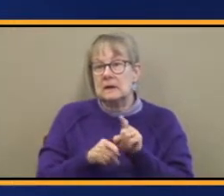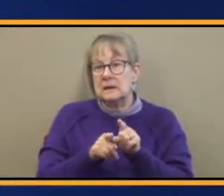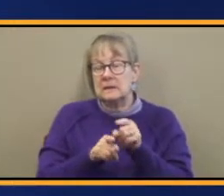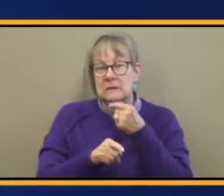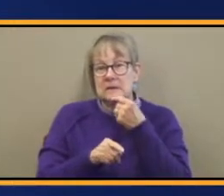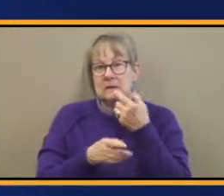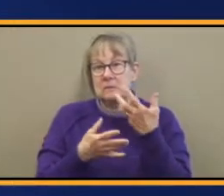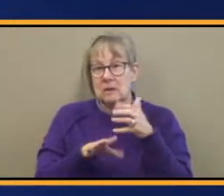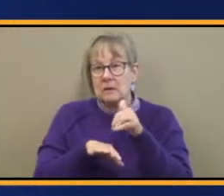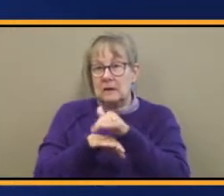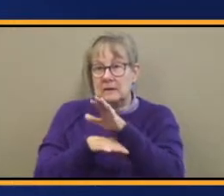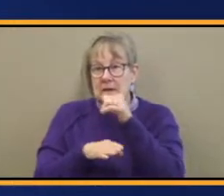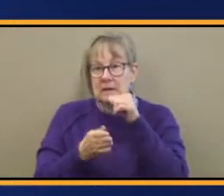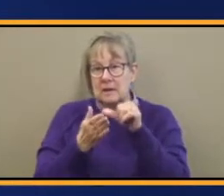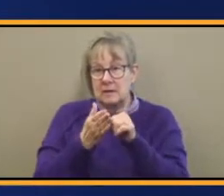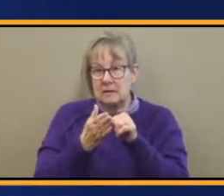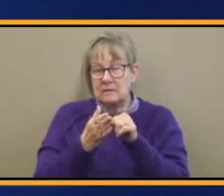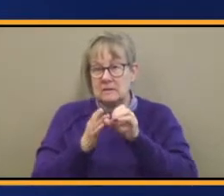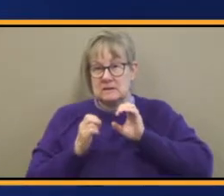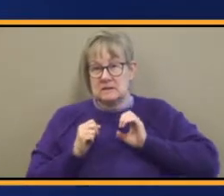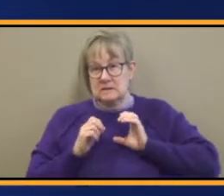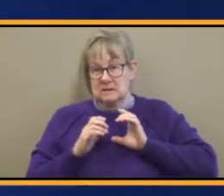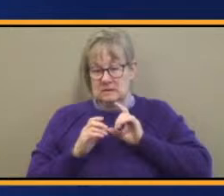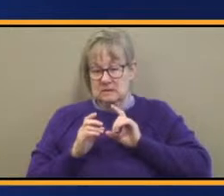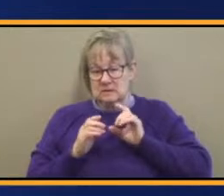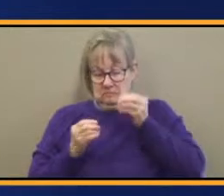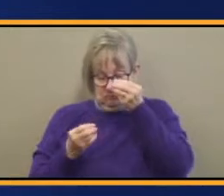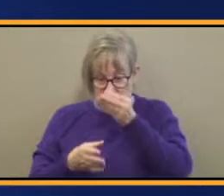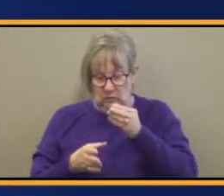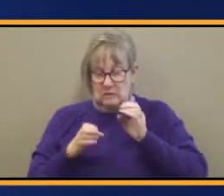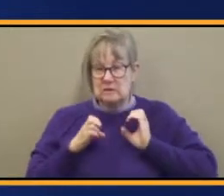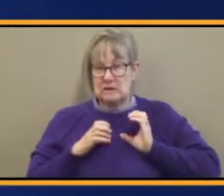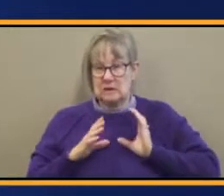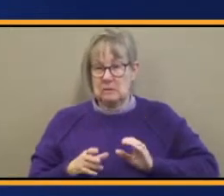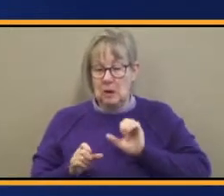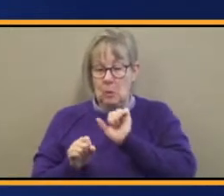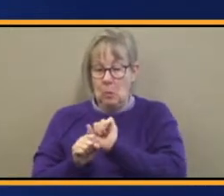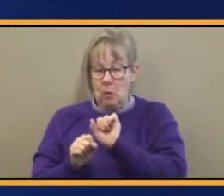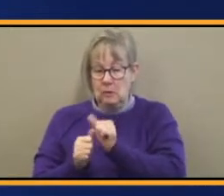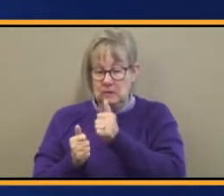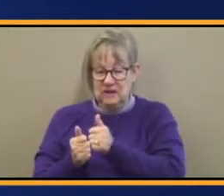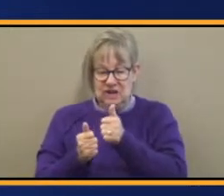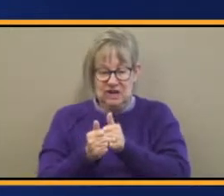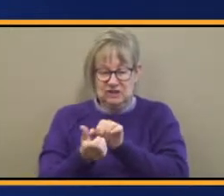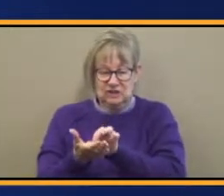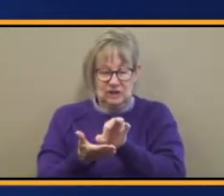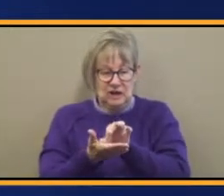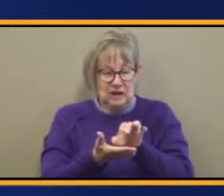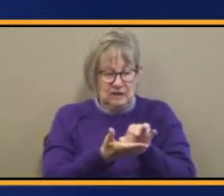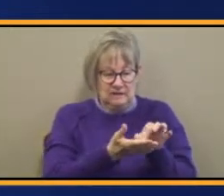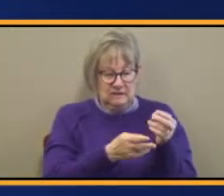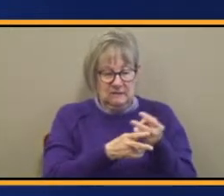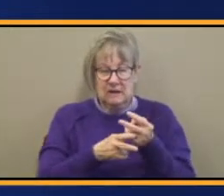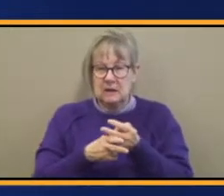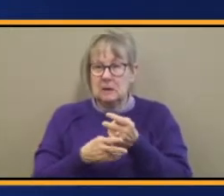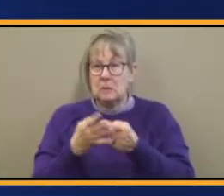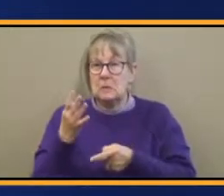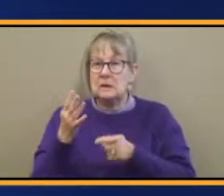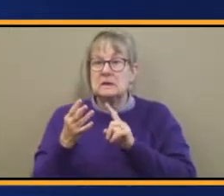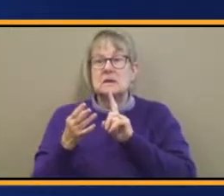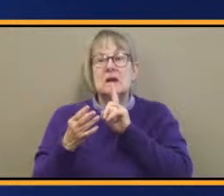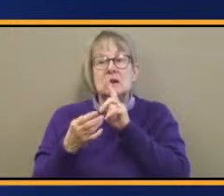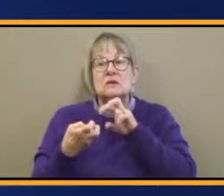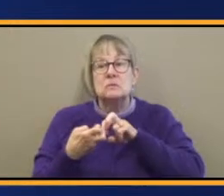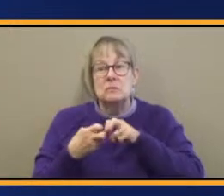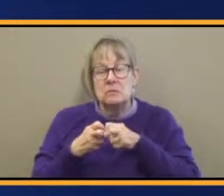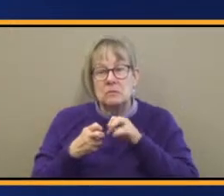we already sent a letter to those customers, and we're working with every single account to figure out what the actual issue is, and